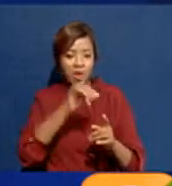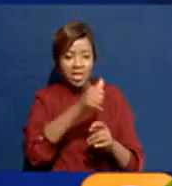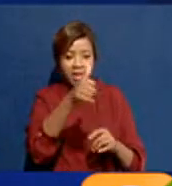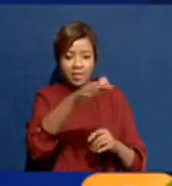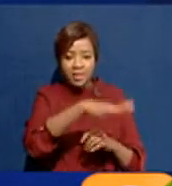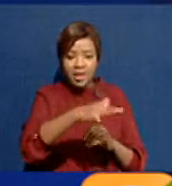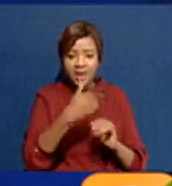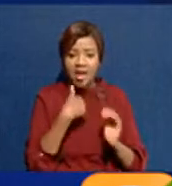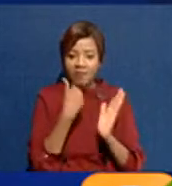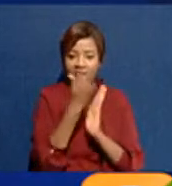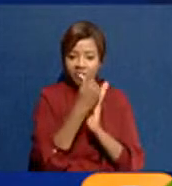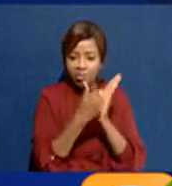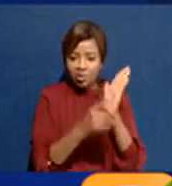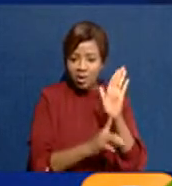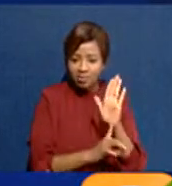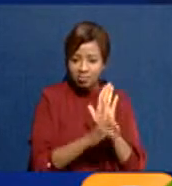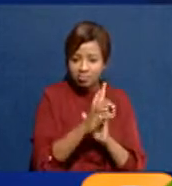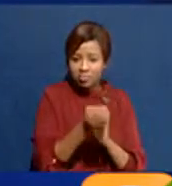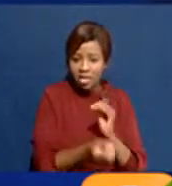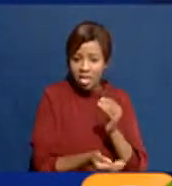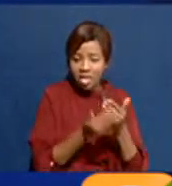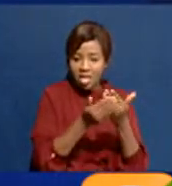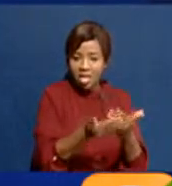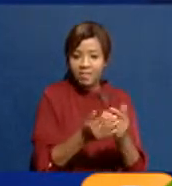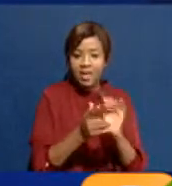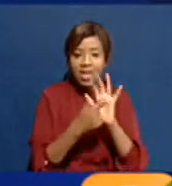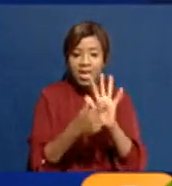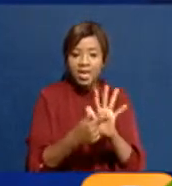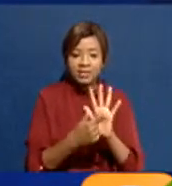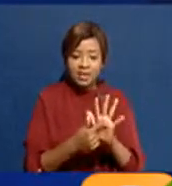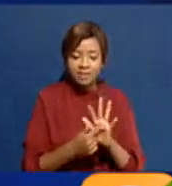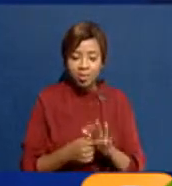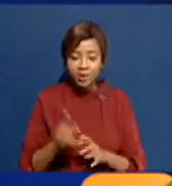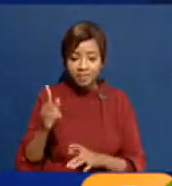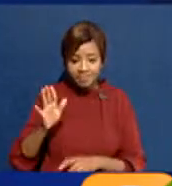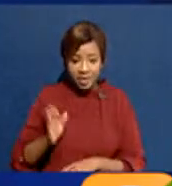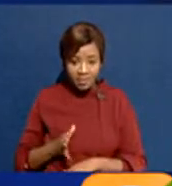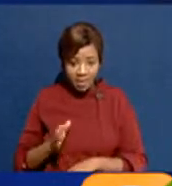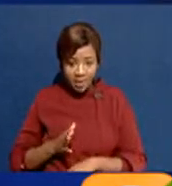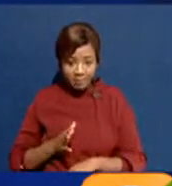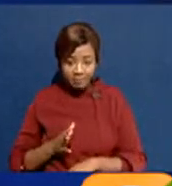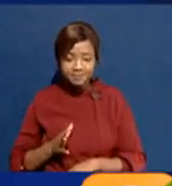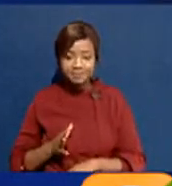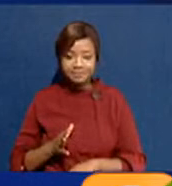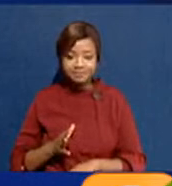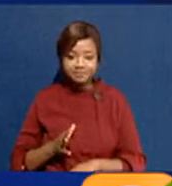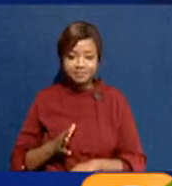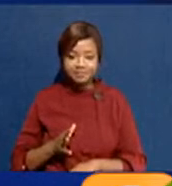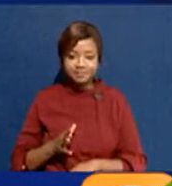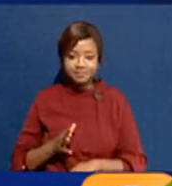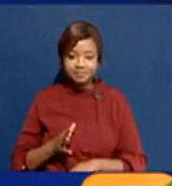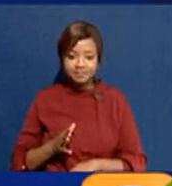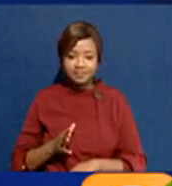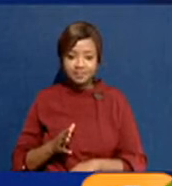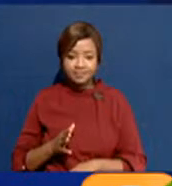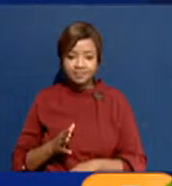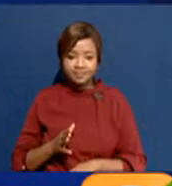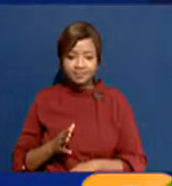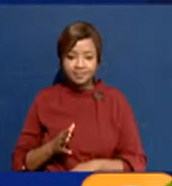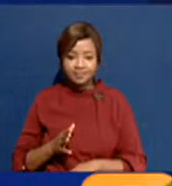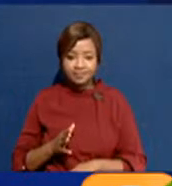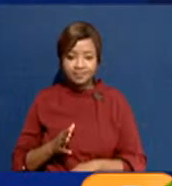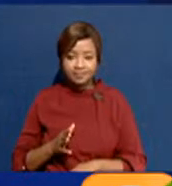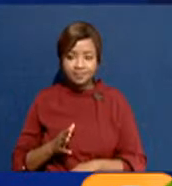areas. For example, when you talk about antenatal care, where mothers, because there are some places where uptake of antenatal care